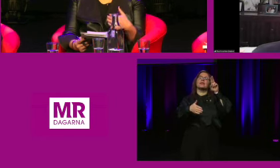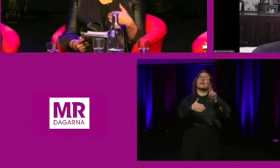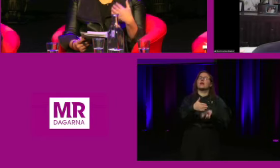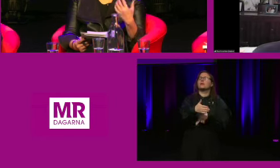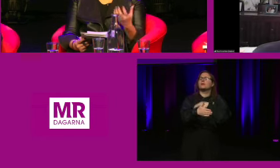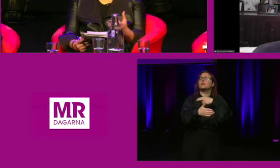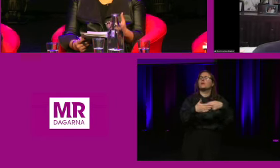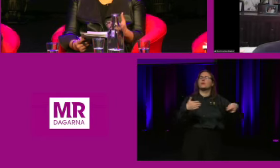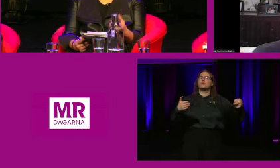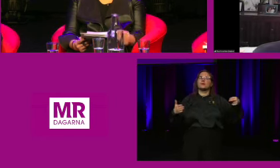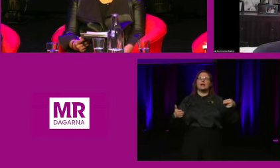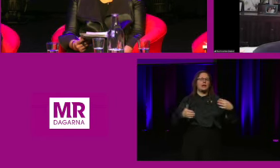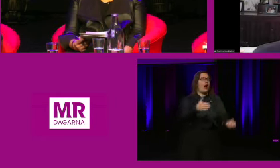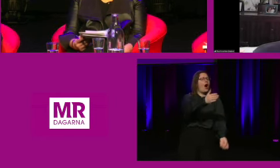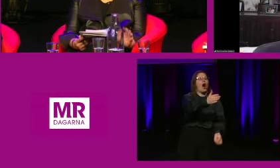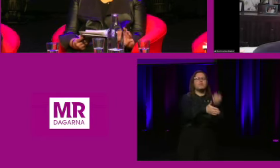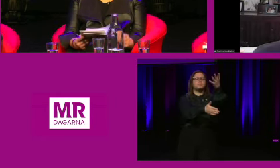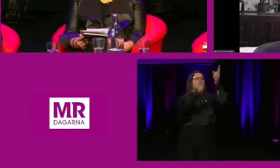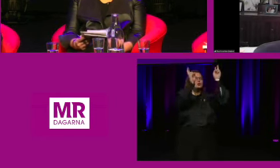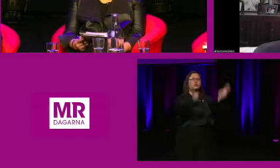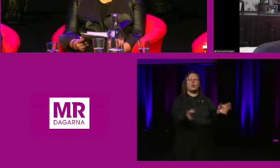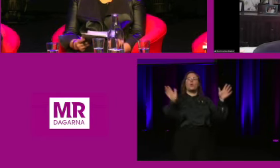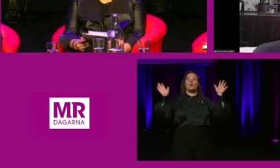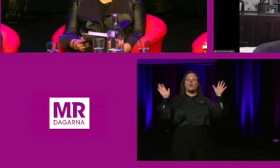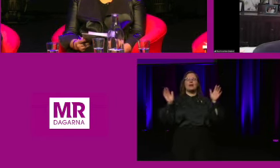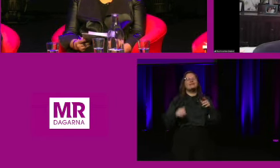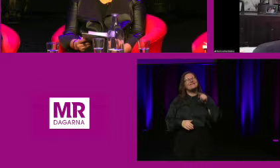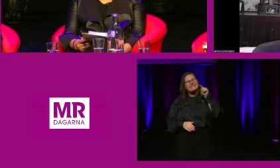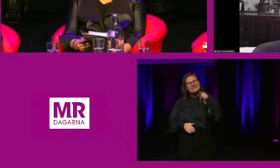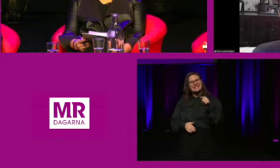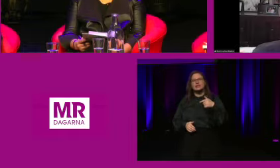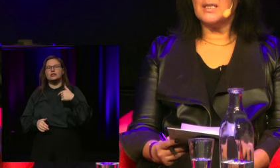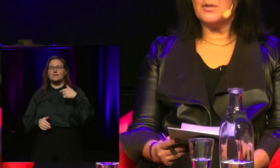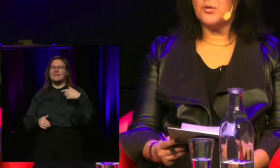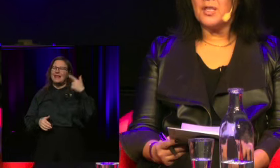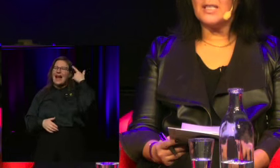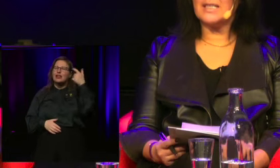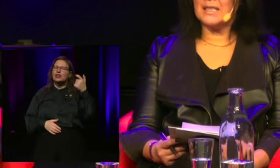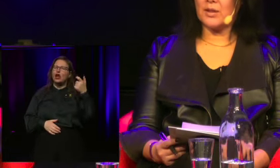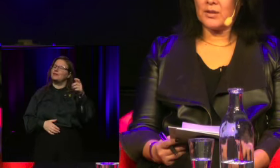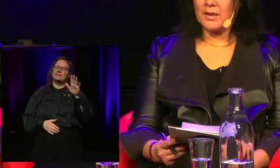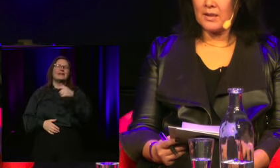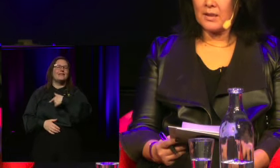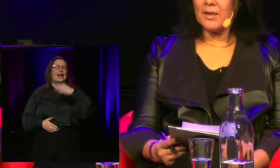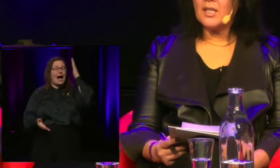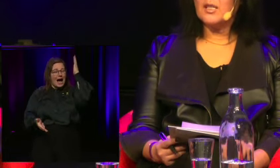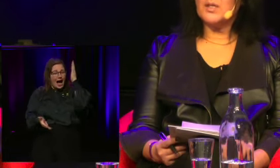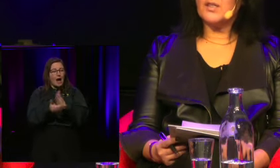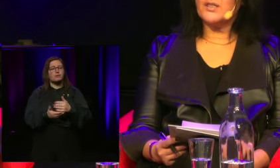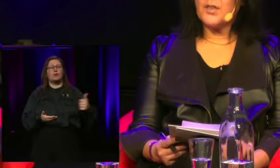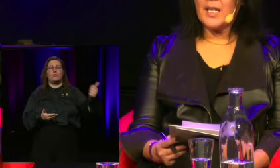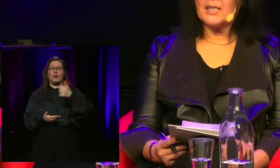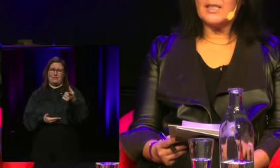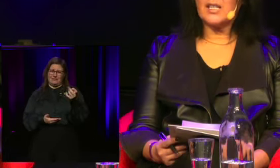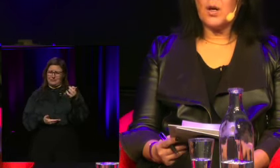is just what it is. And I think that is a kind of assumption that we really need to contest,